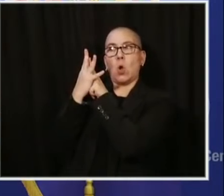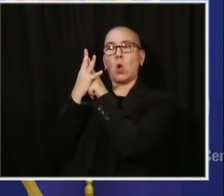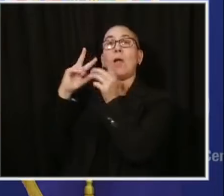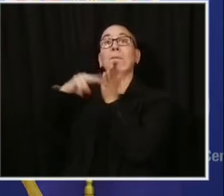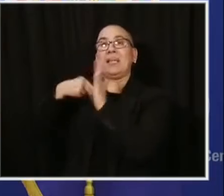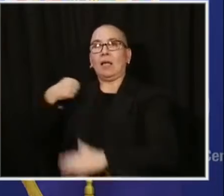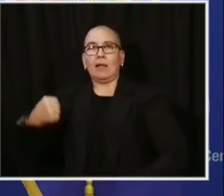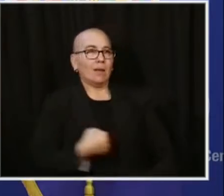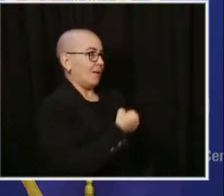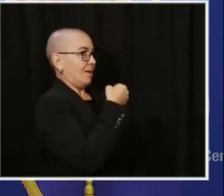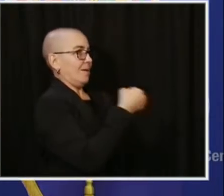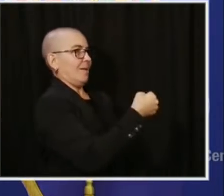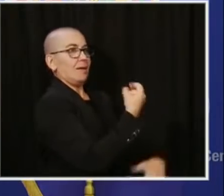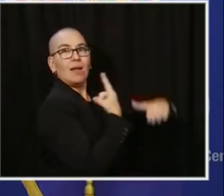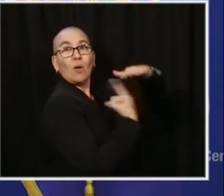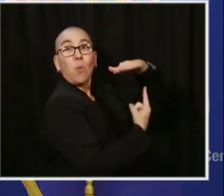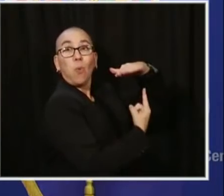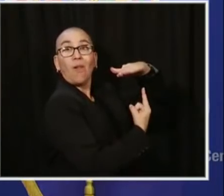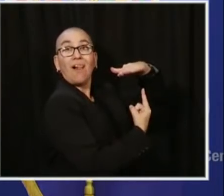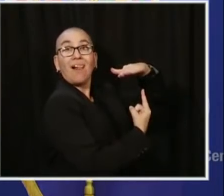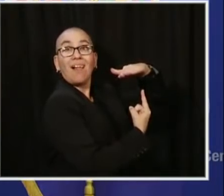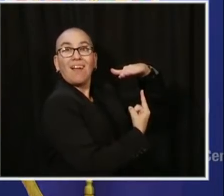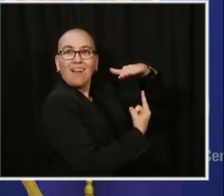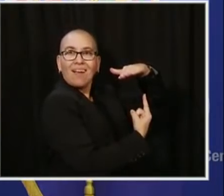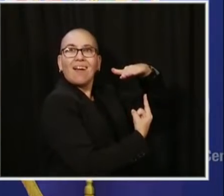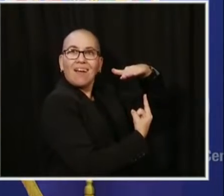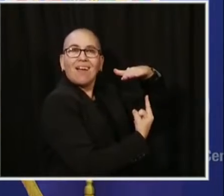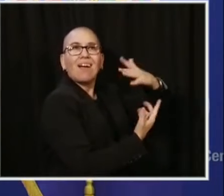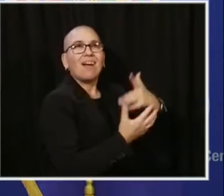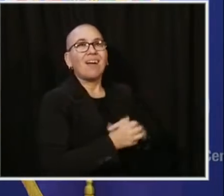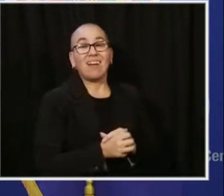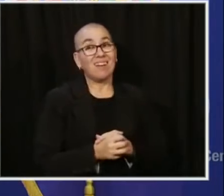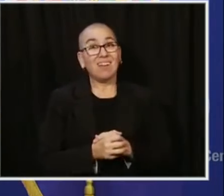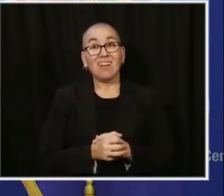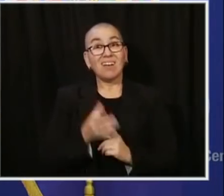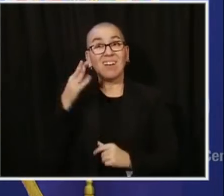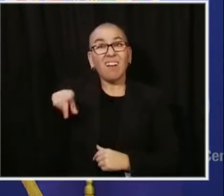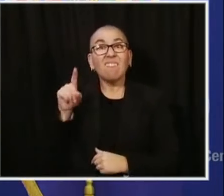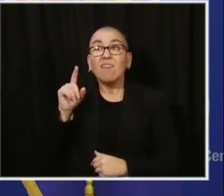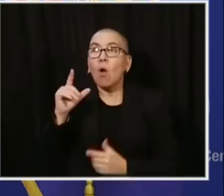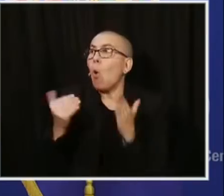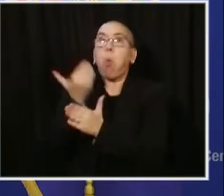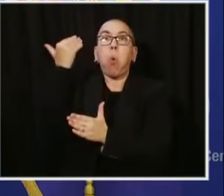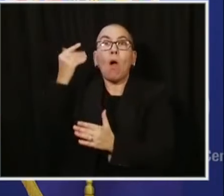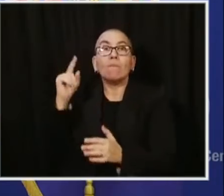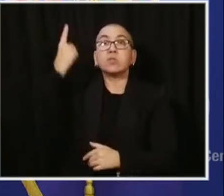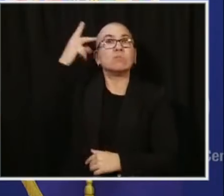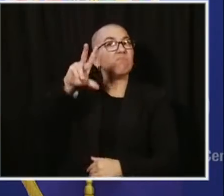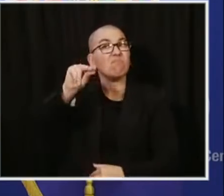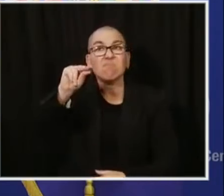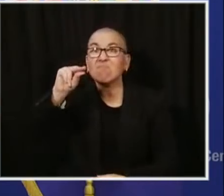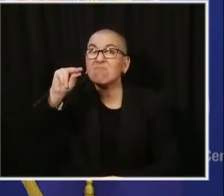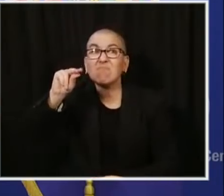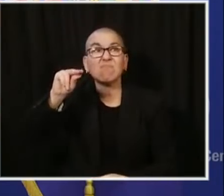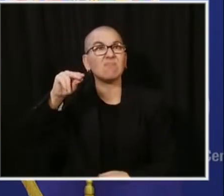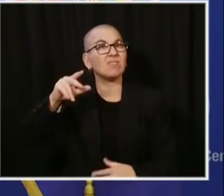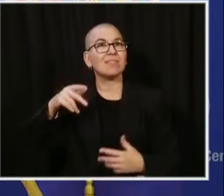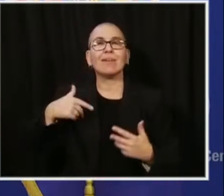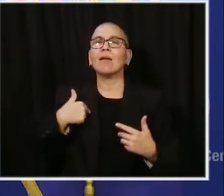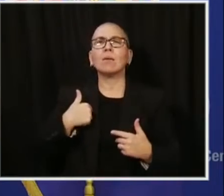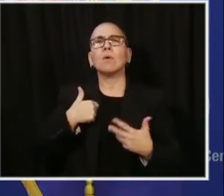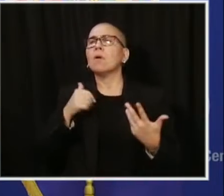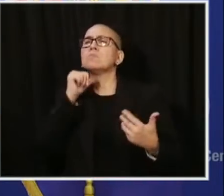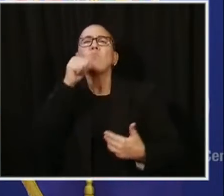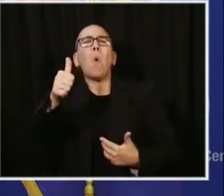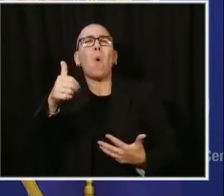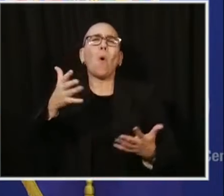Now, this is not the first time the healthcare system as a whole has faced capacity constraints. Governor showed some data. It's not like we sit around with lots of empty beds. That would be